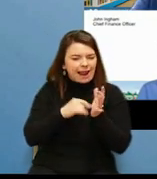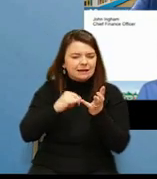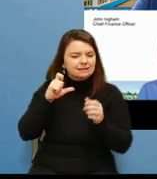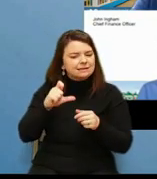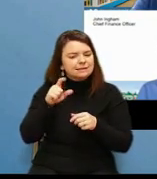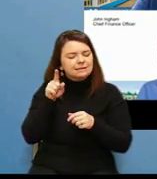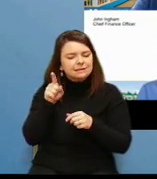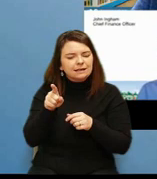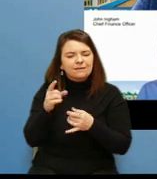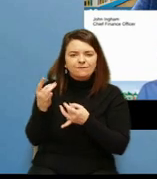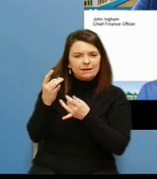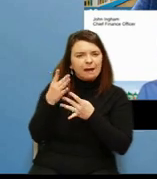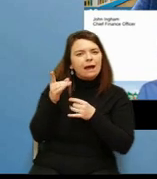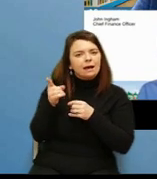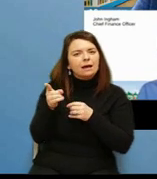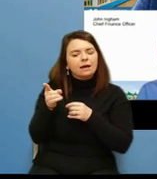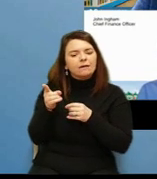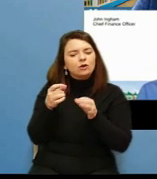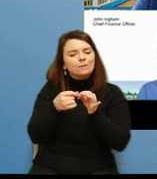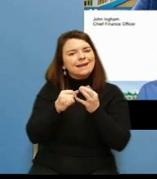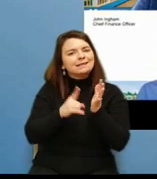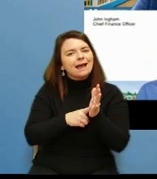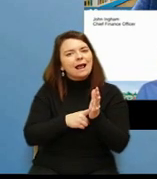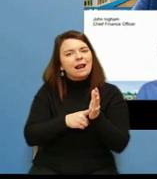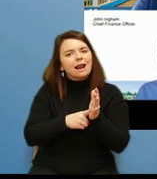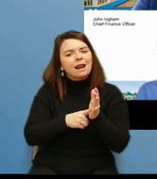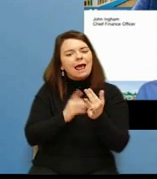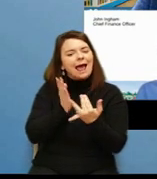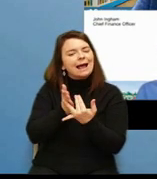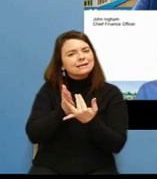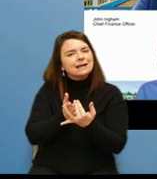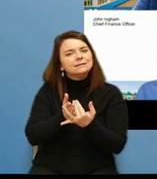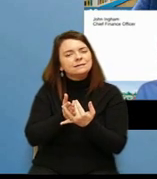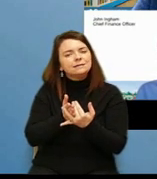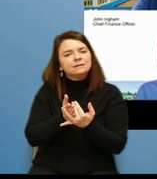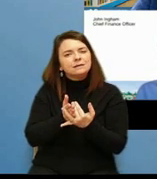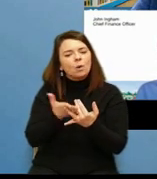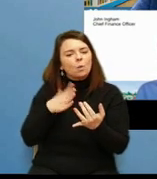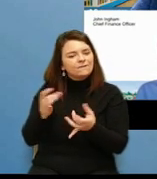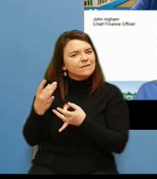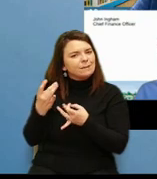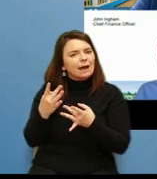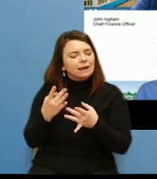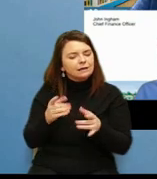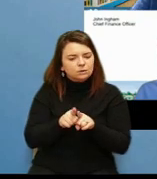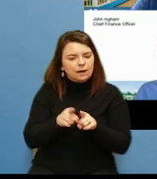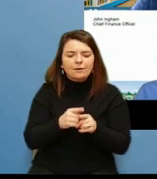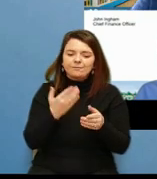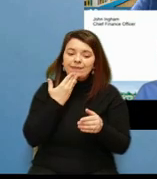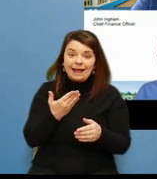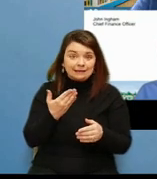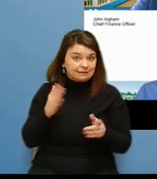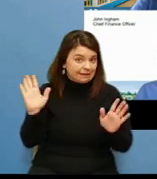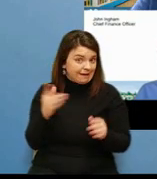HOSC. I know the LMC put a note forward. Also good to get feedback on the BSL access